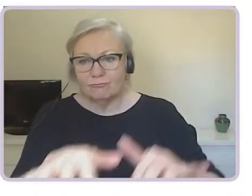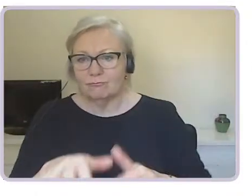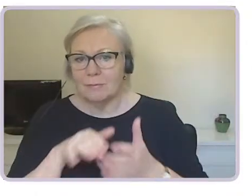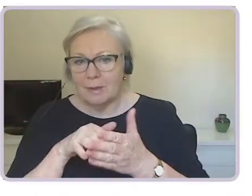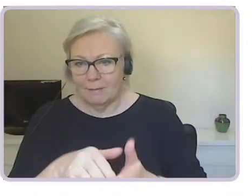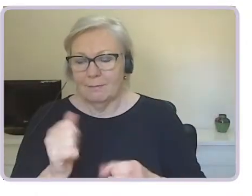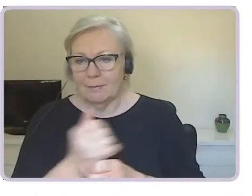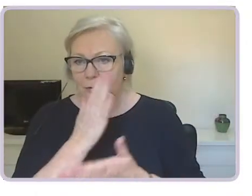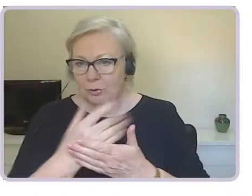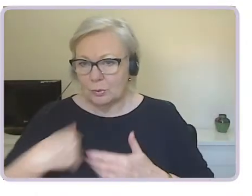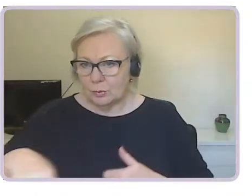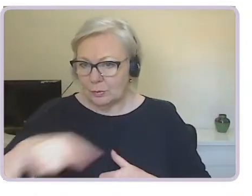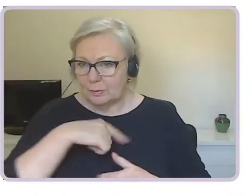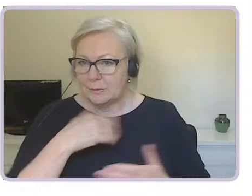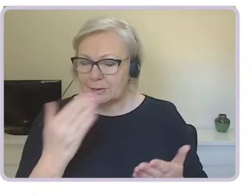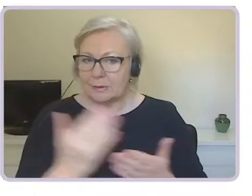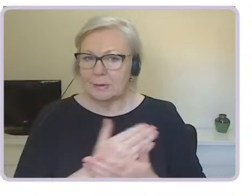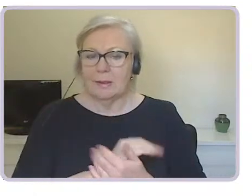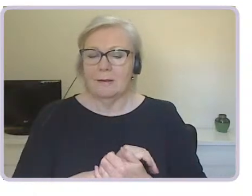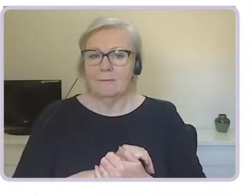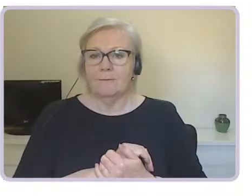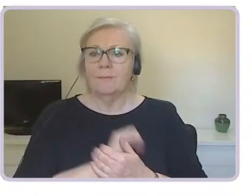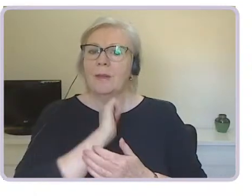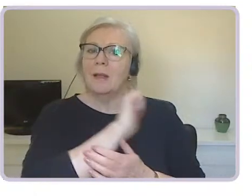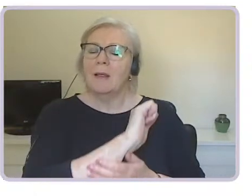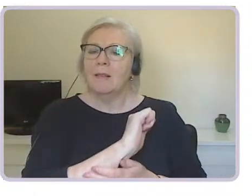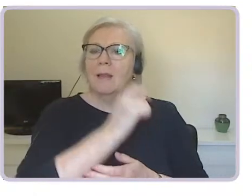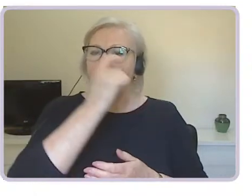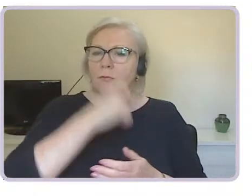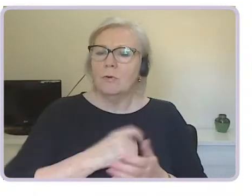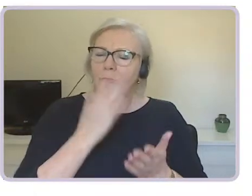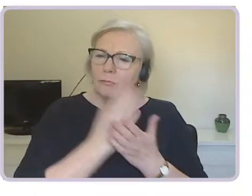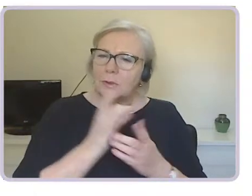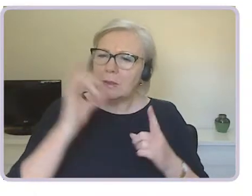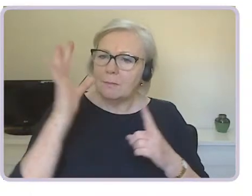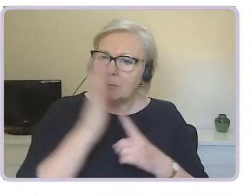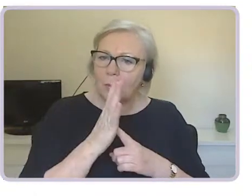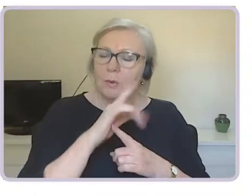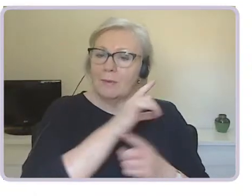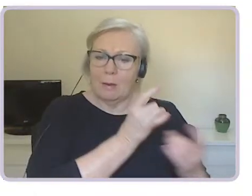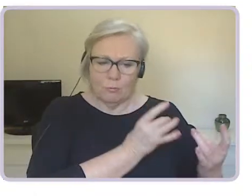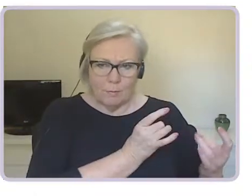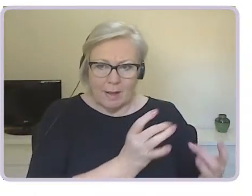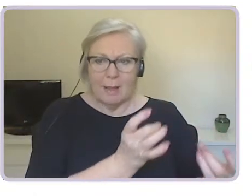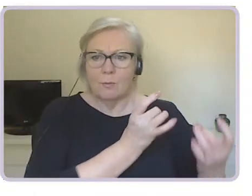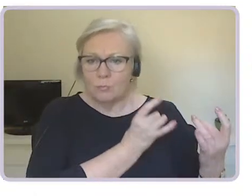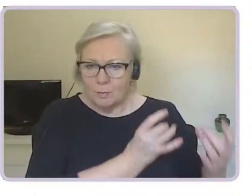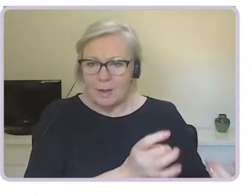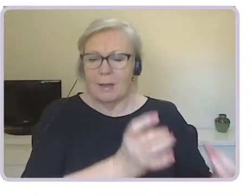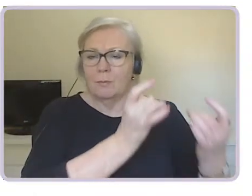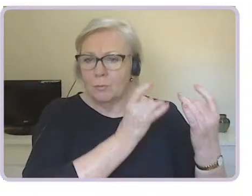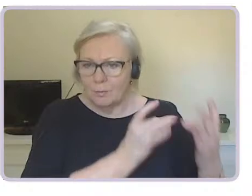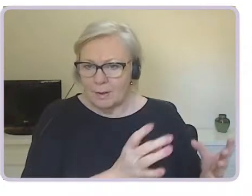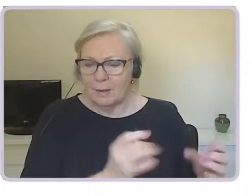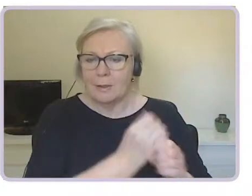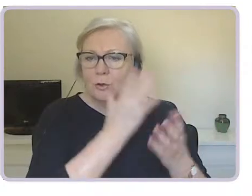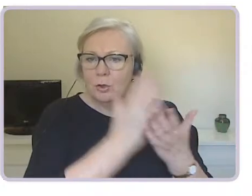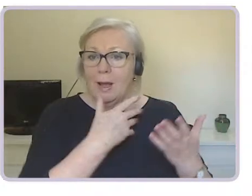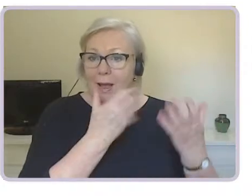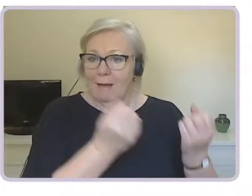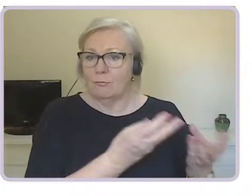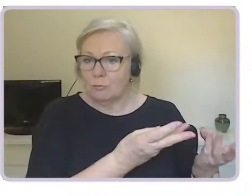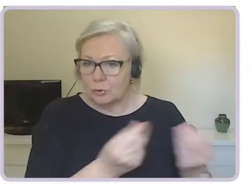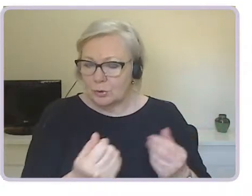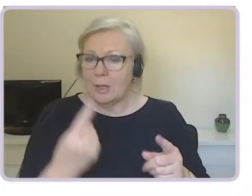have an important role in sharing information and making preparedness resources available, but also reminding us what our different